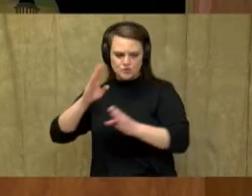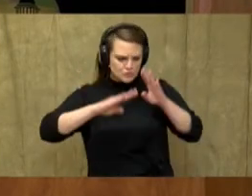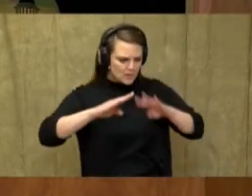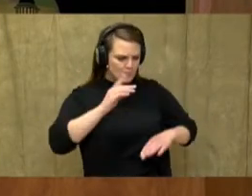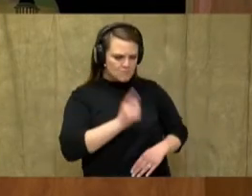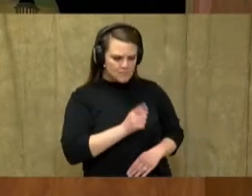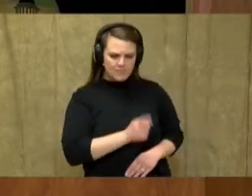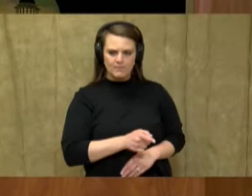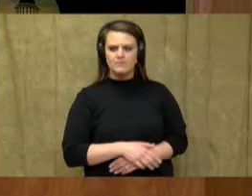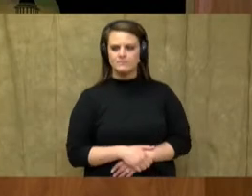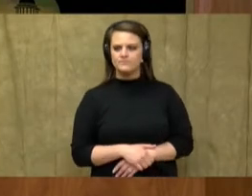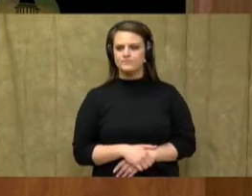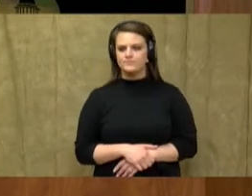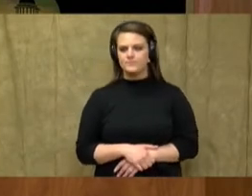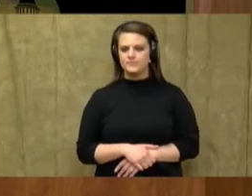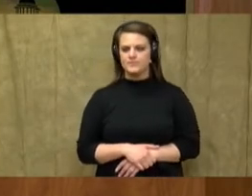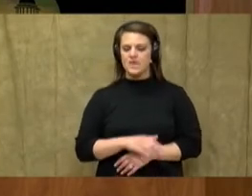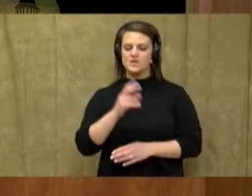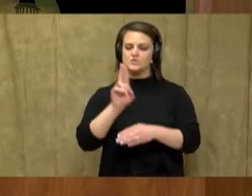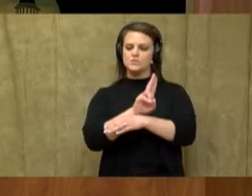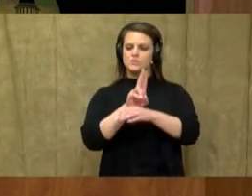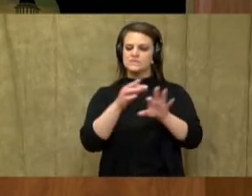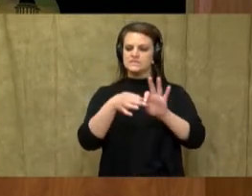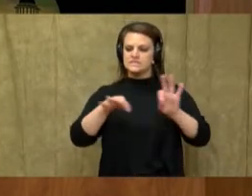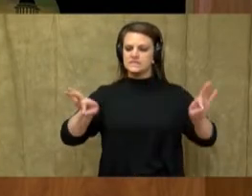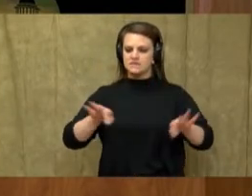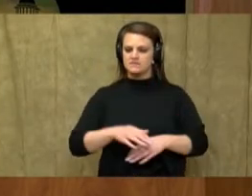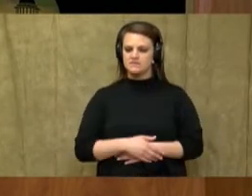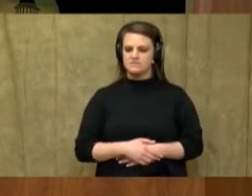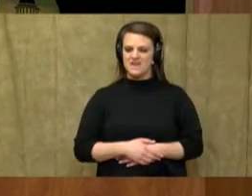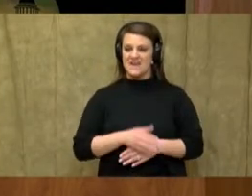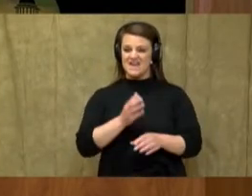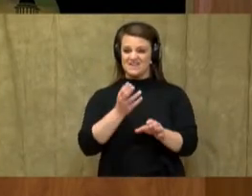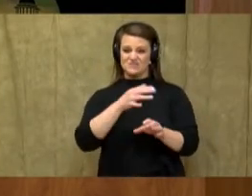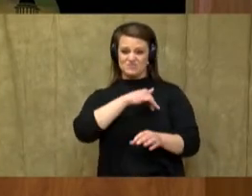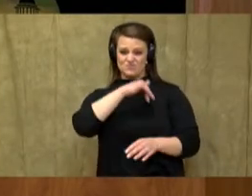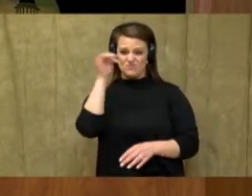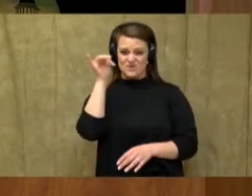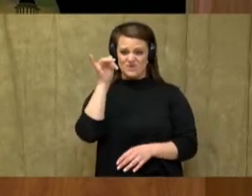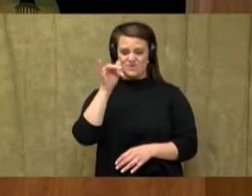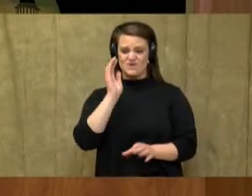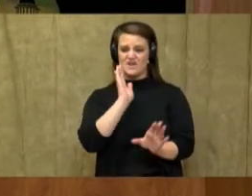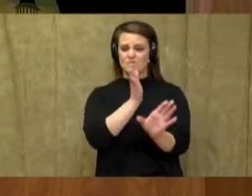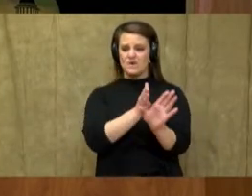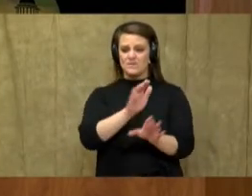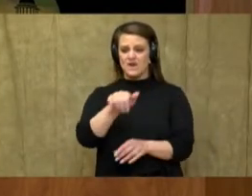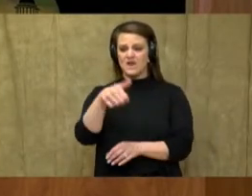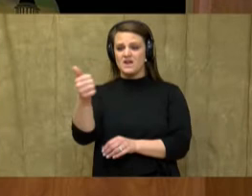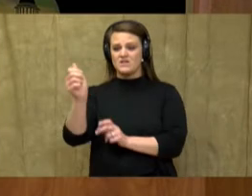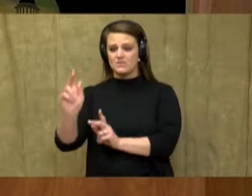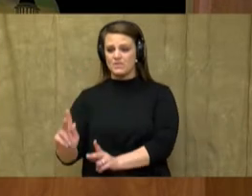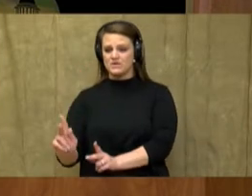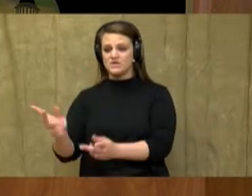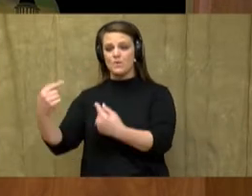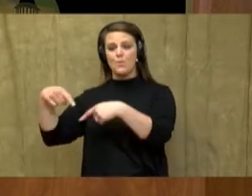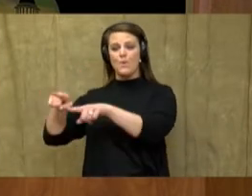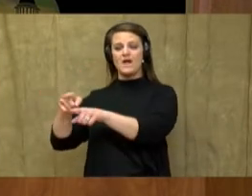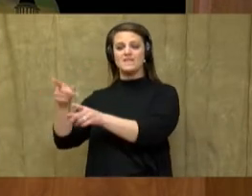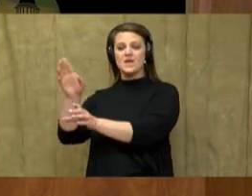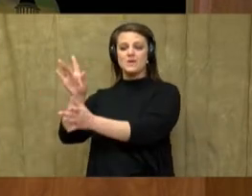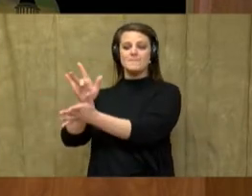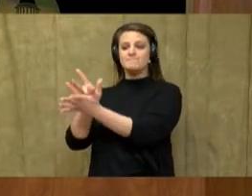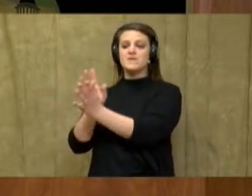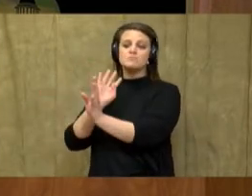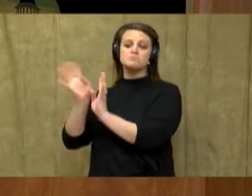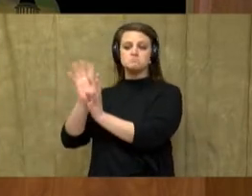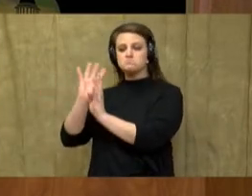teacher? Okay, let's see it used in a sentence. It is rude to interrupt another person while they are in the middle